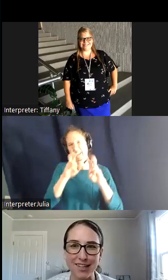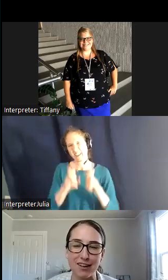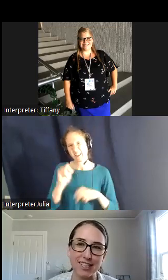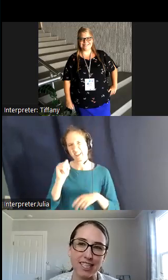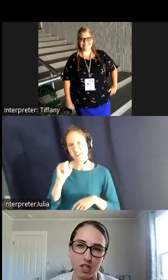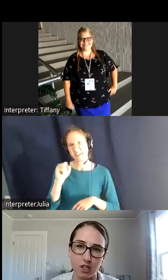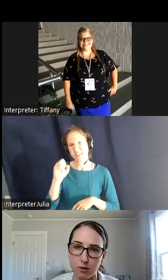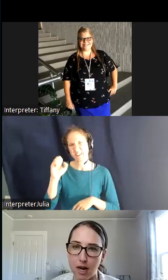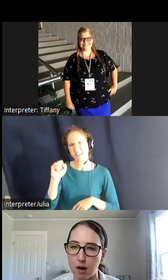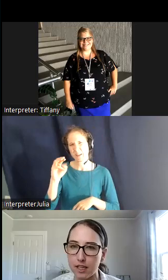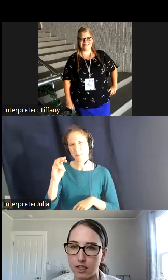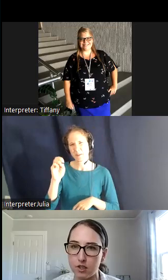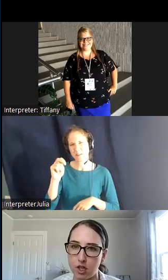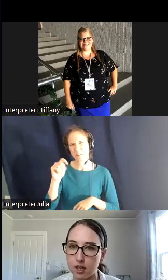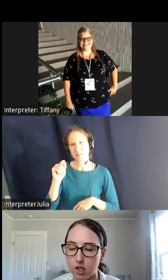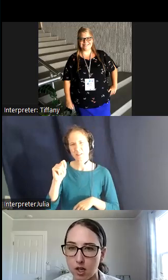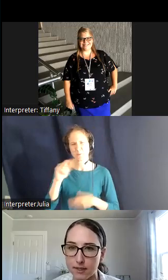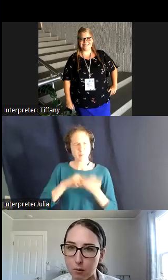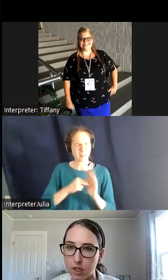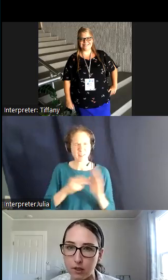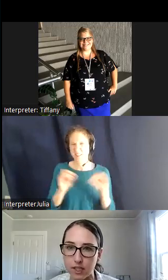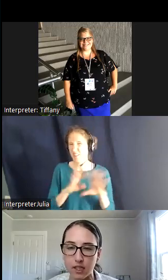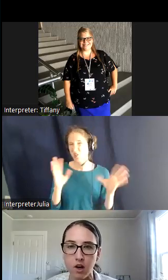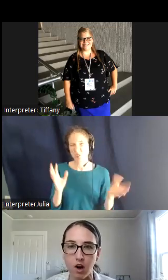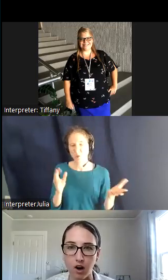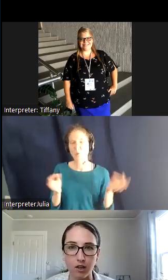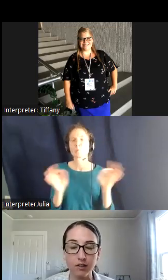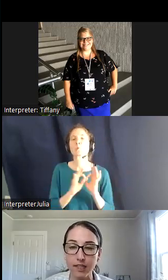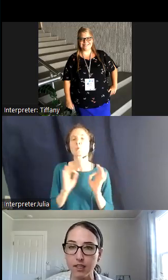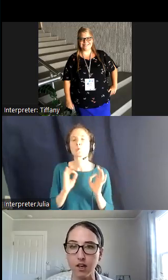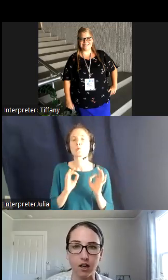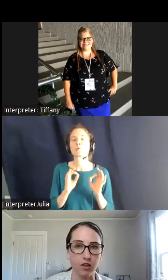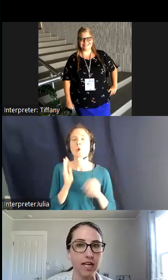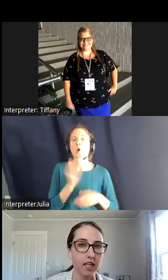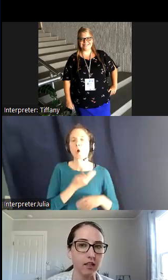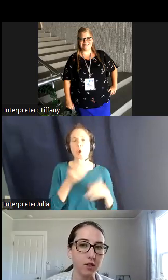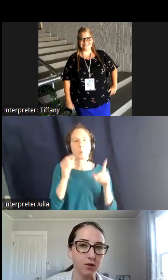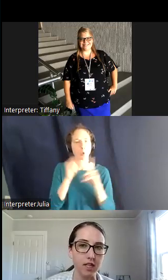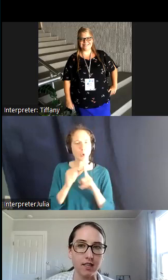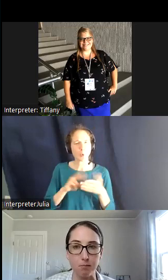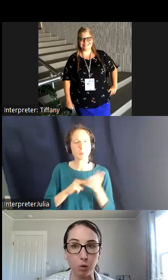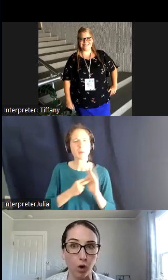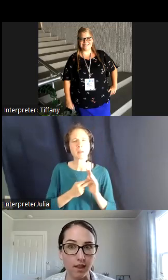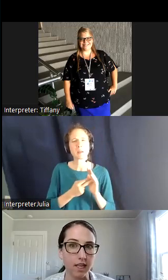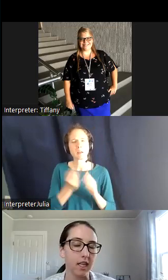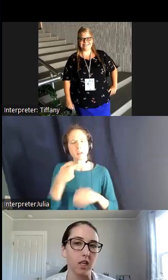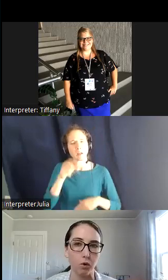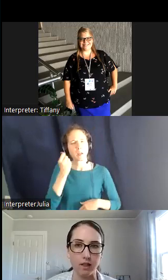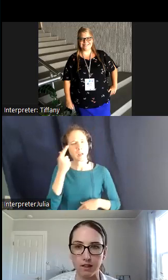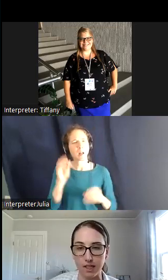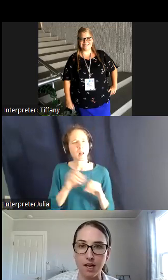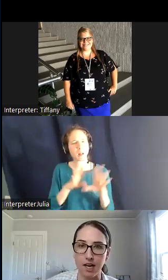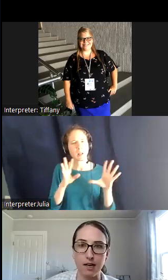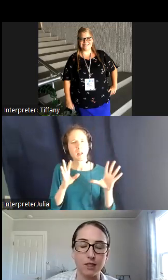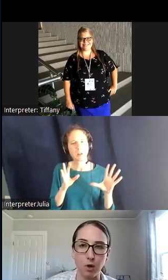actively having conversations too about how we can ensure that the terms that we're using are clear and not creating confusion, that they mean one thing here and